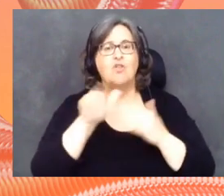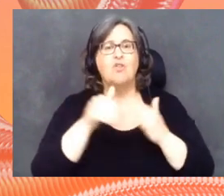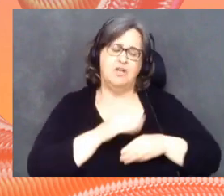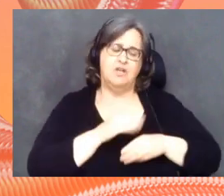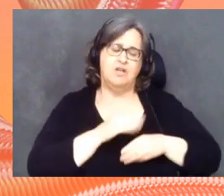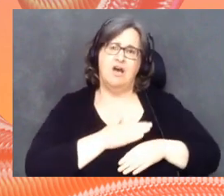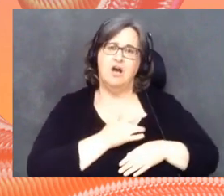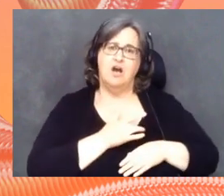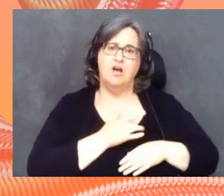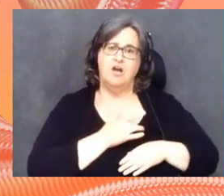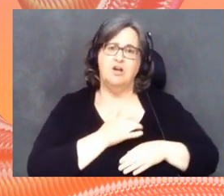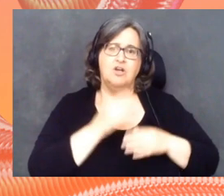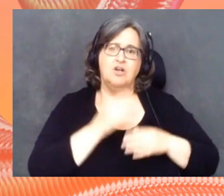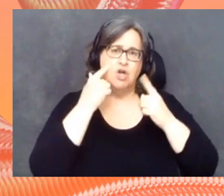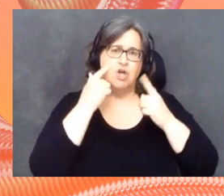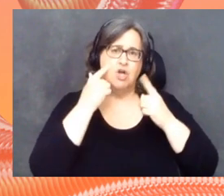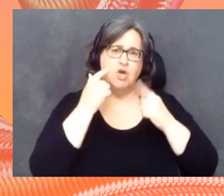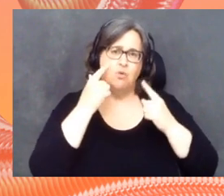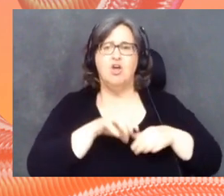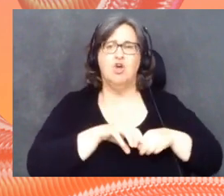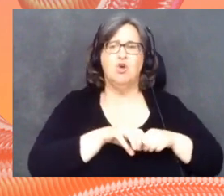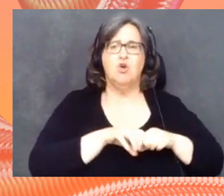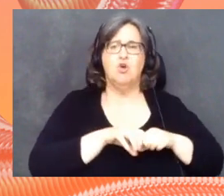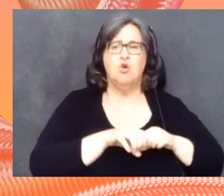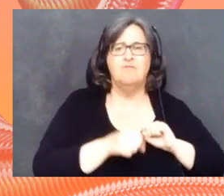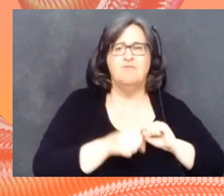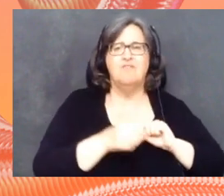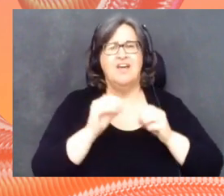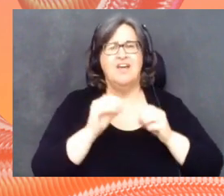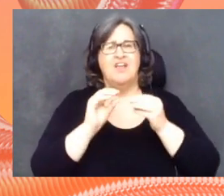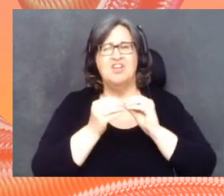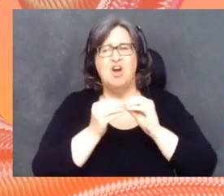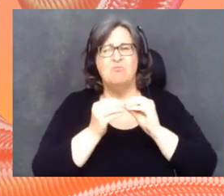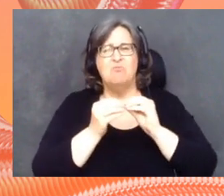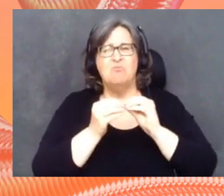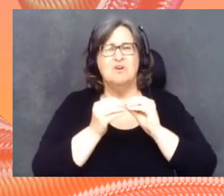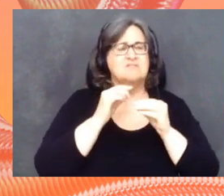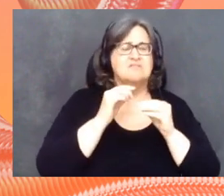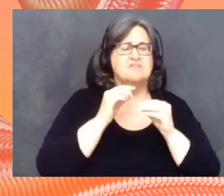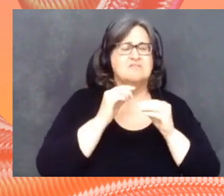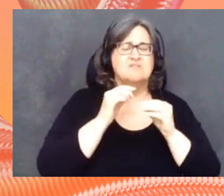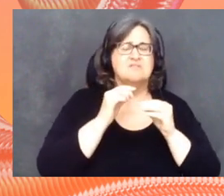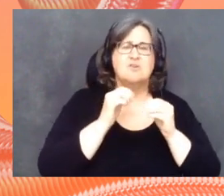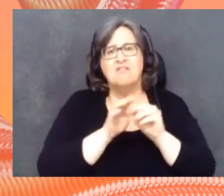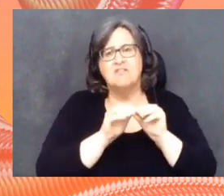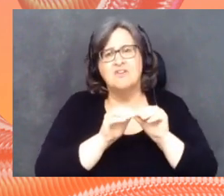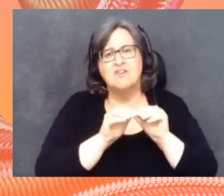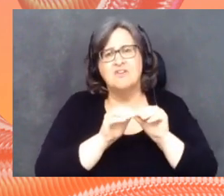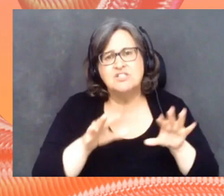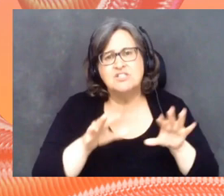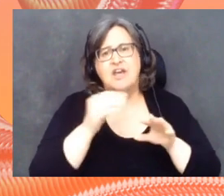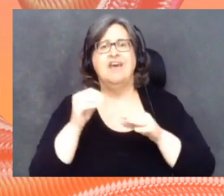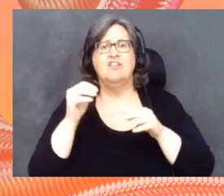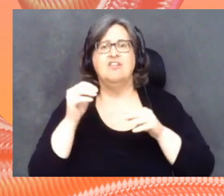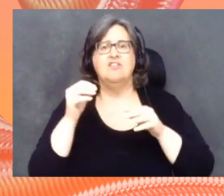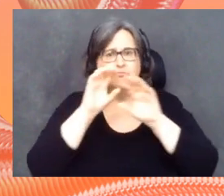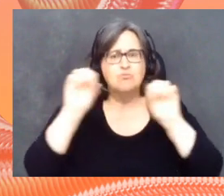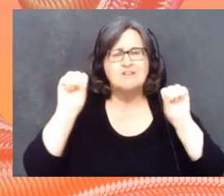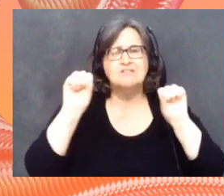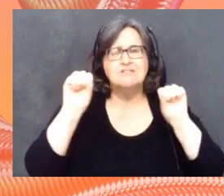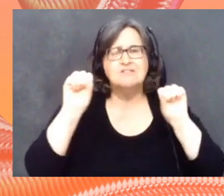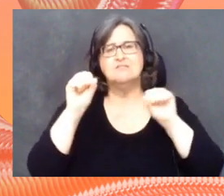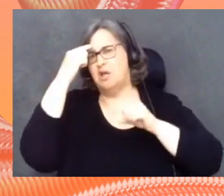day about some grief and about these numbers and about this leadership and about how mental illness is dealt with in the world and like